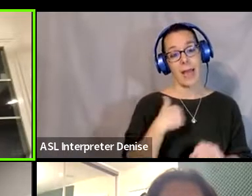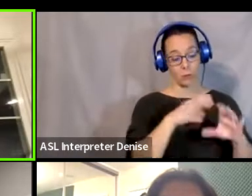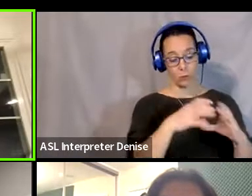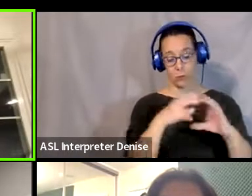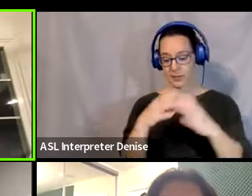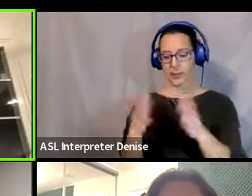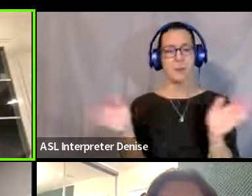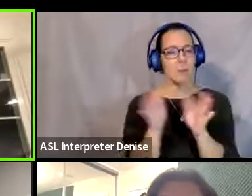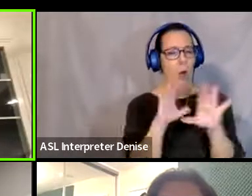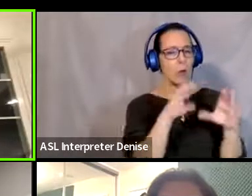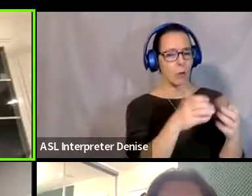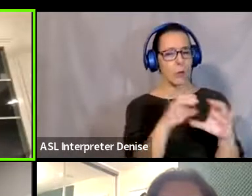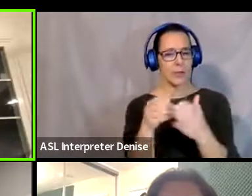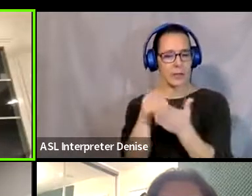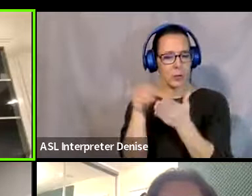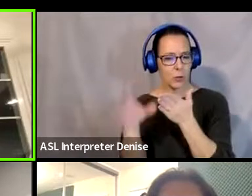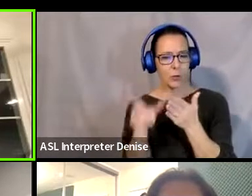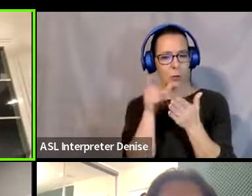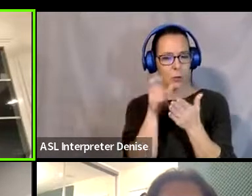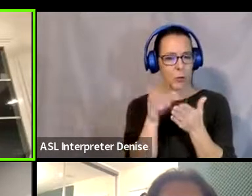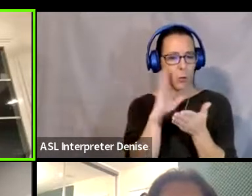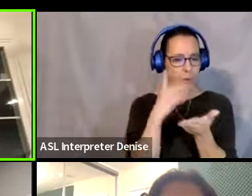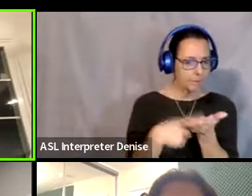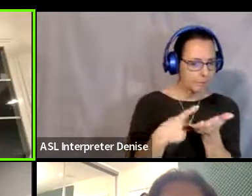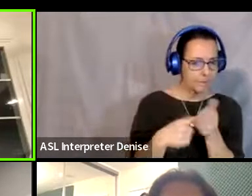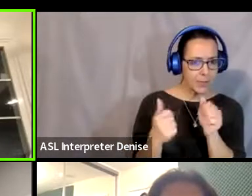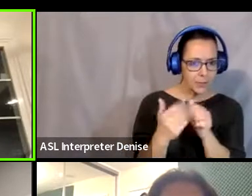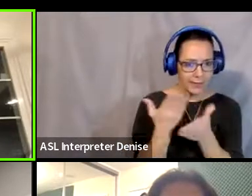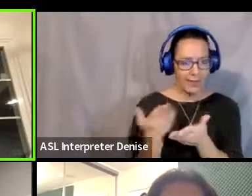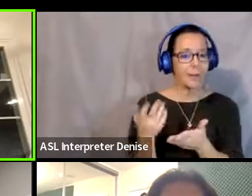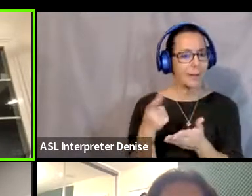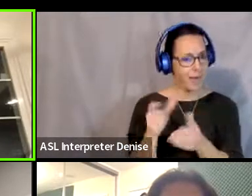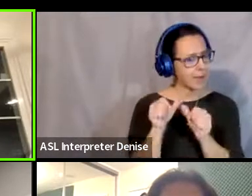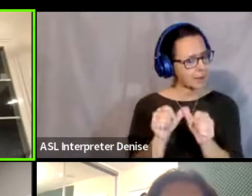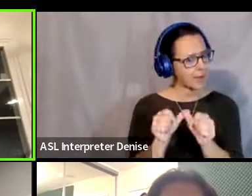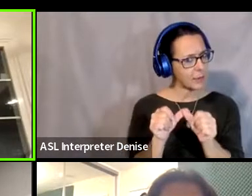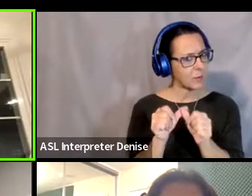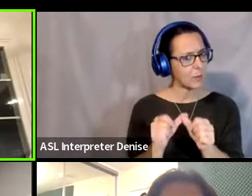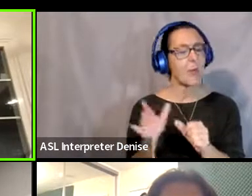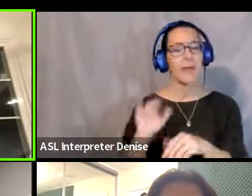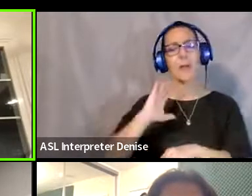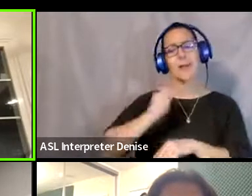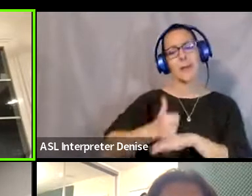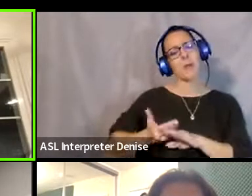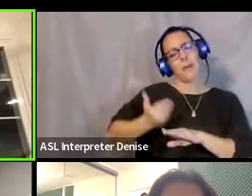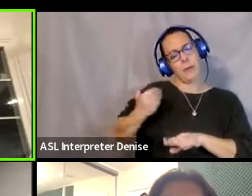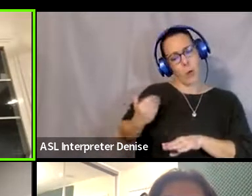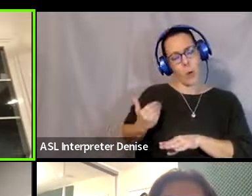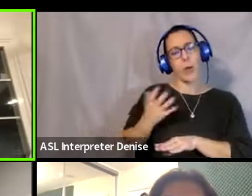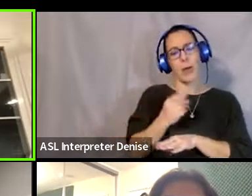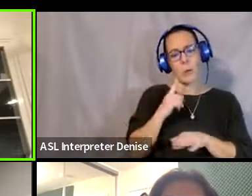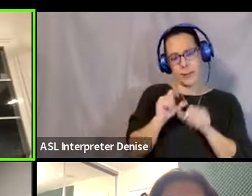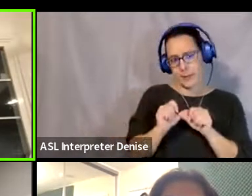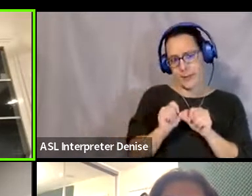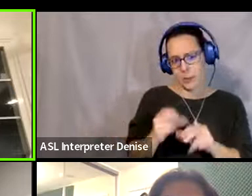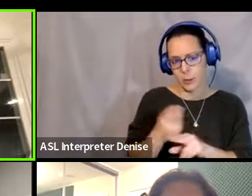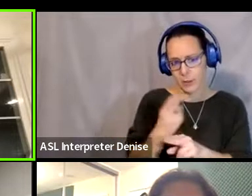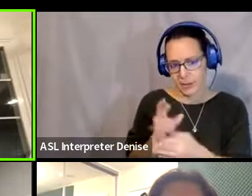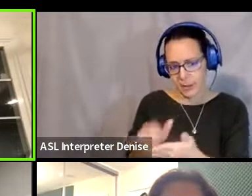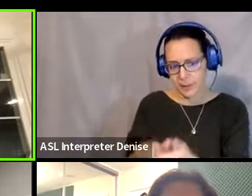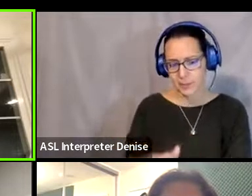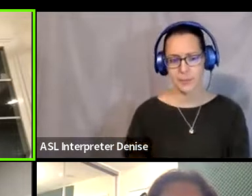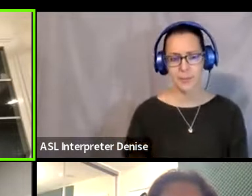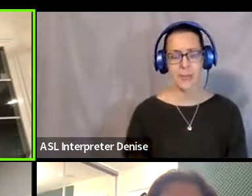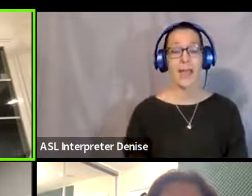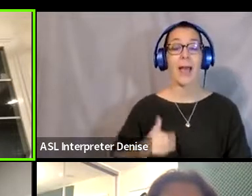small groups of students. Those things are ongoing, and they have been established. We also have a partnership with San